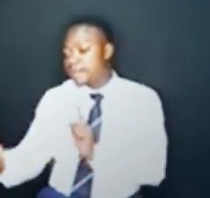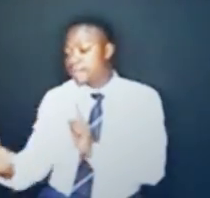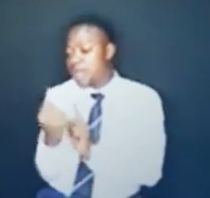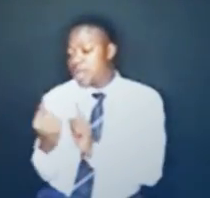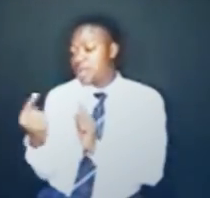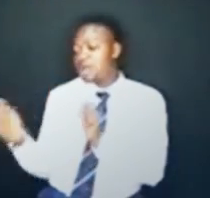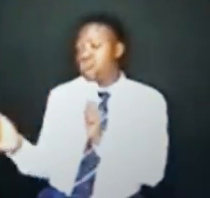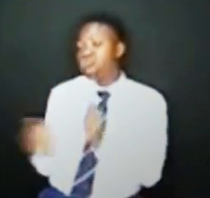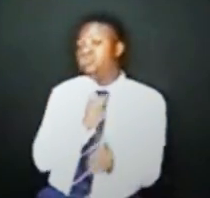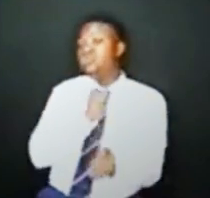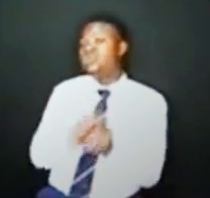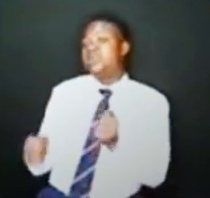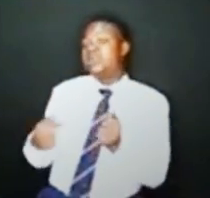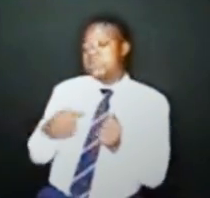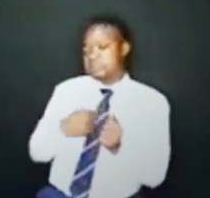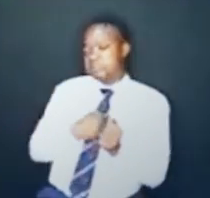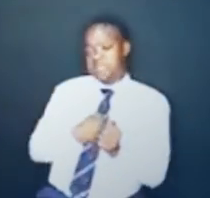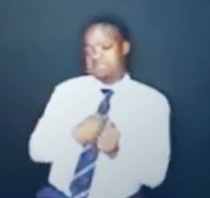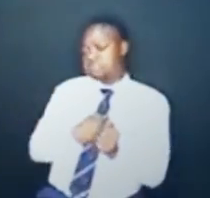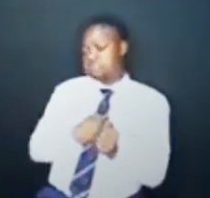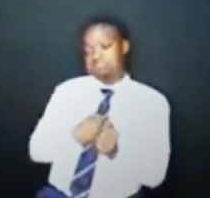will stumble and fall.